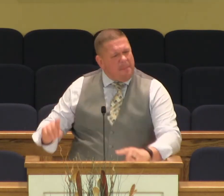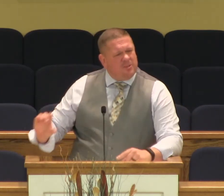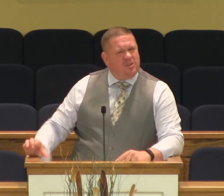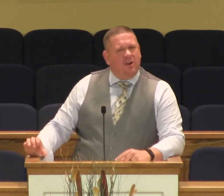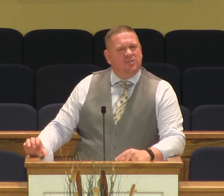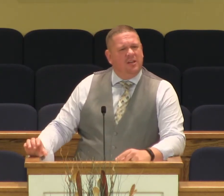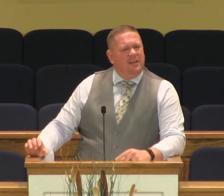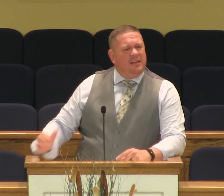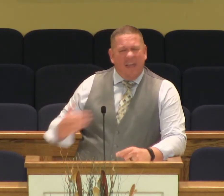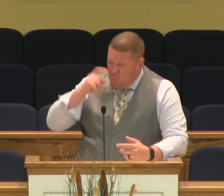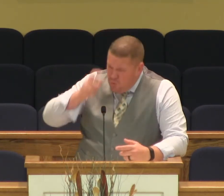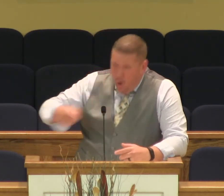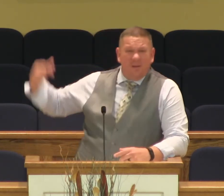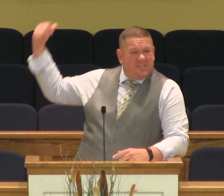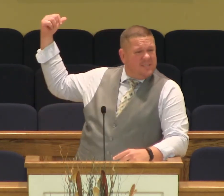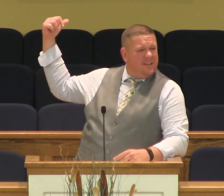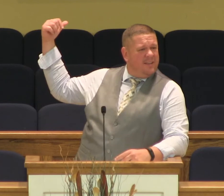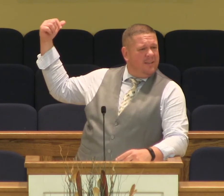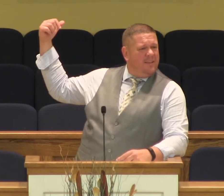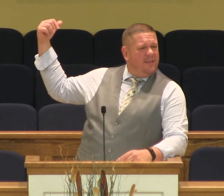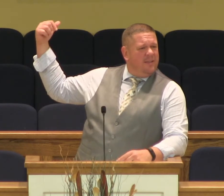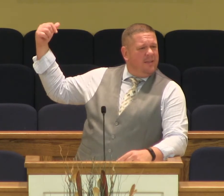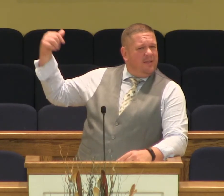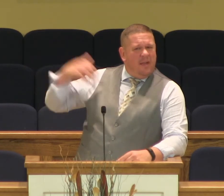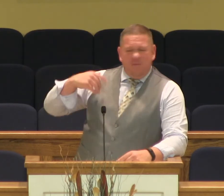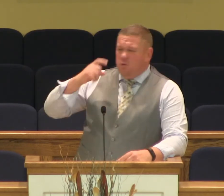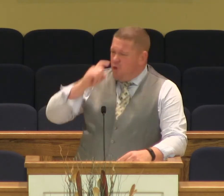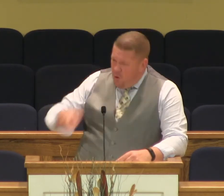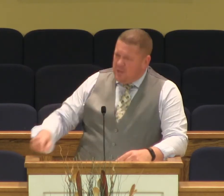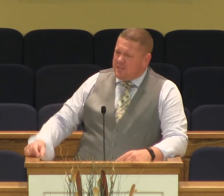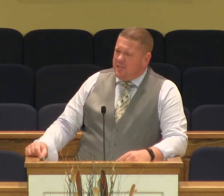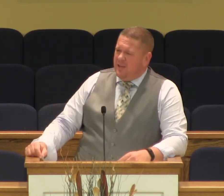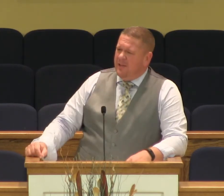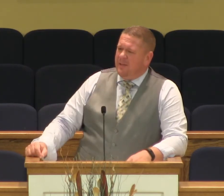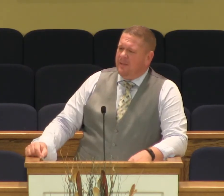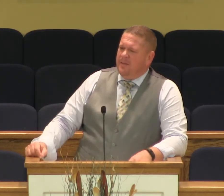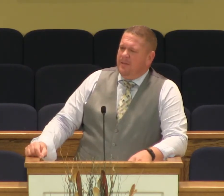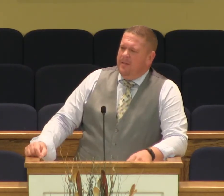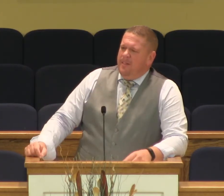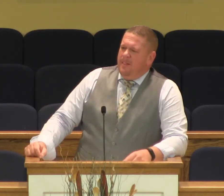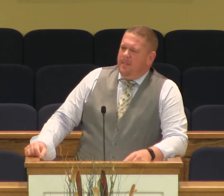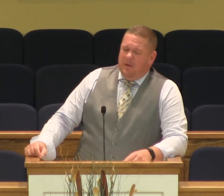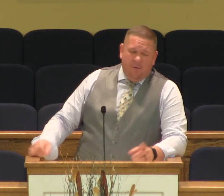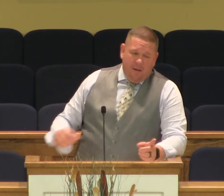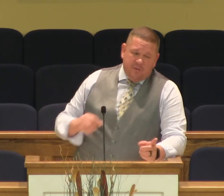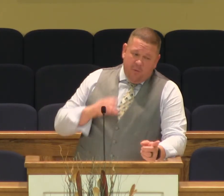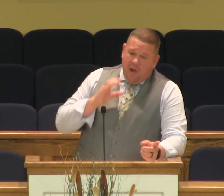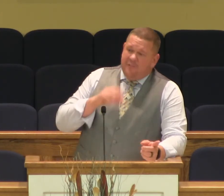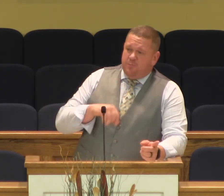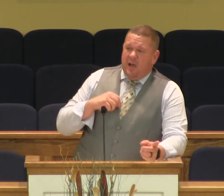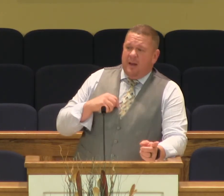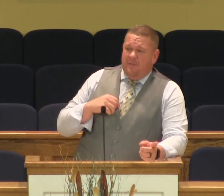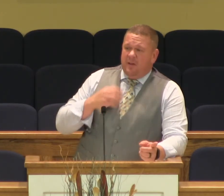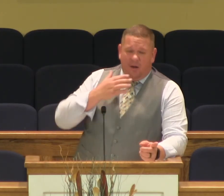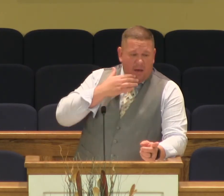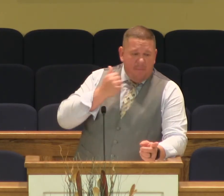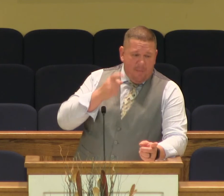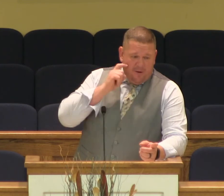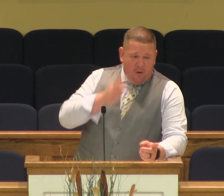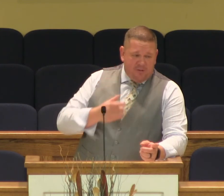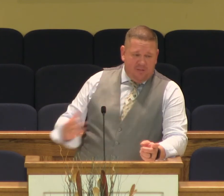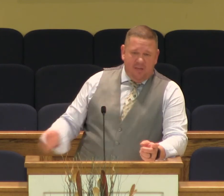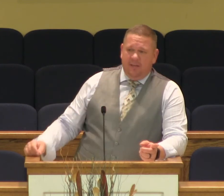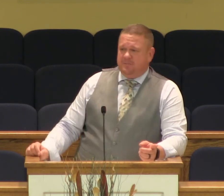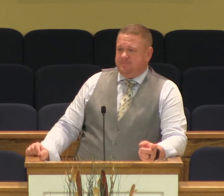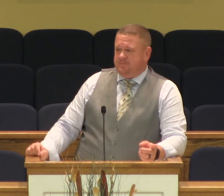can happen, church. Have you noticed? Have you noticed My wife is proud of me. I've gotten a lot better